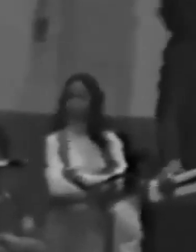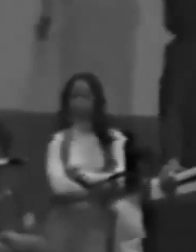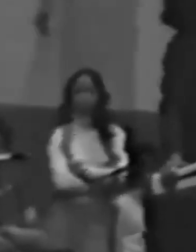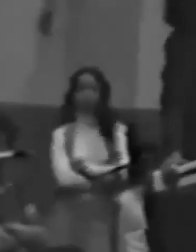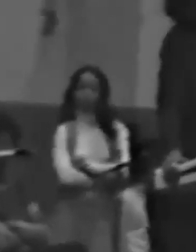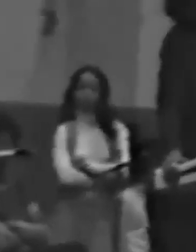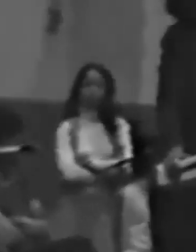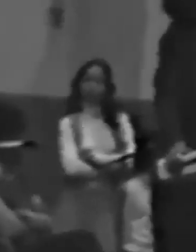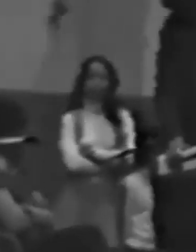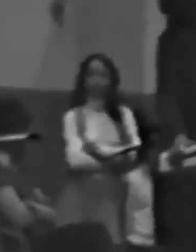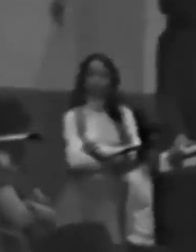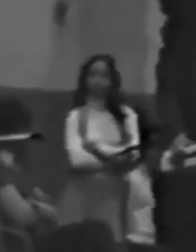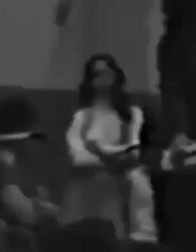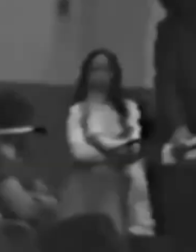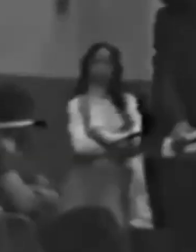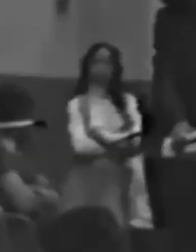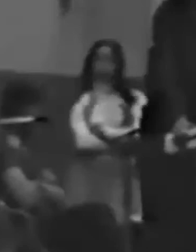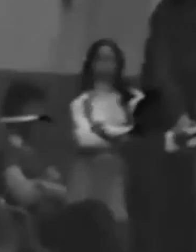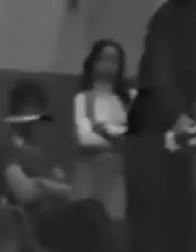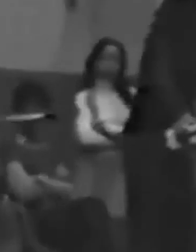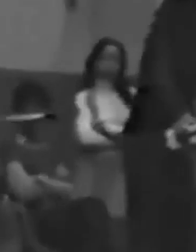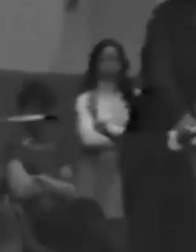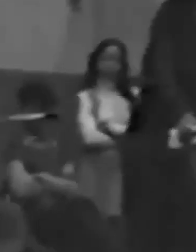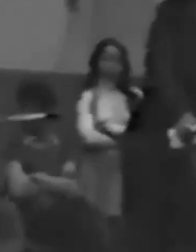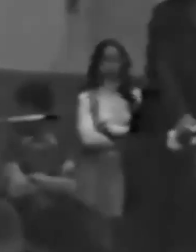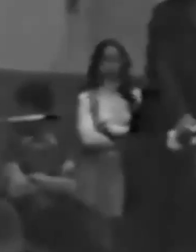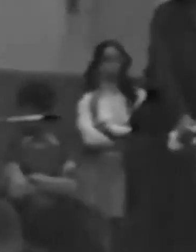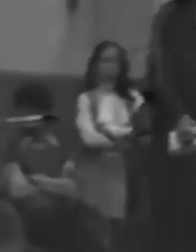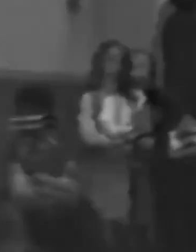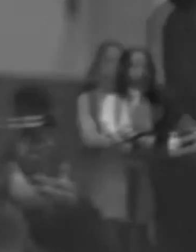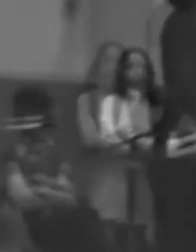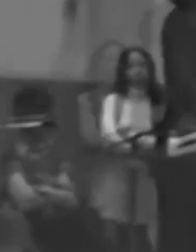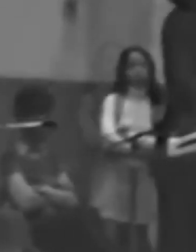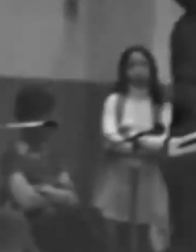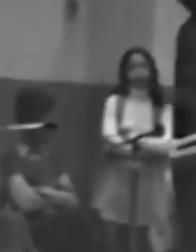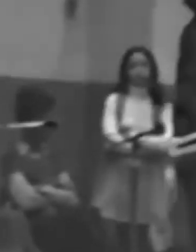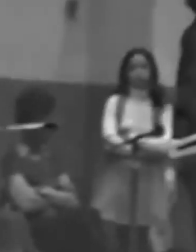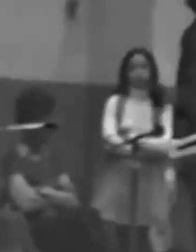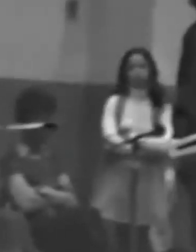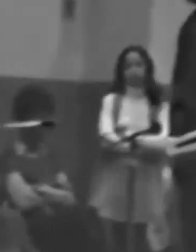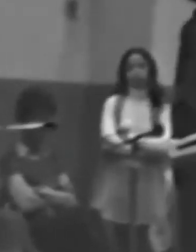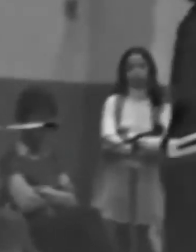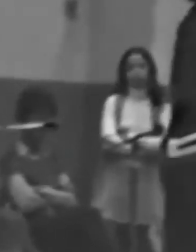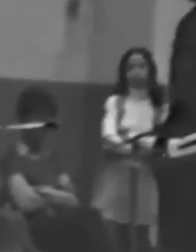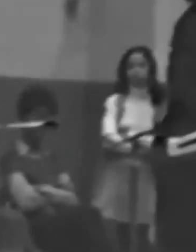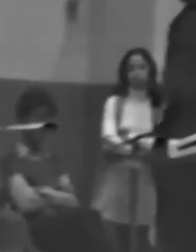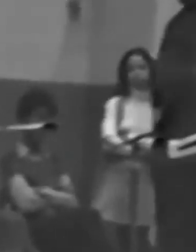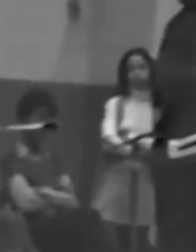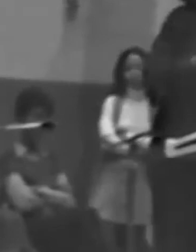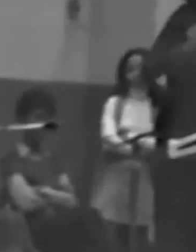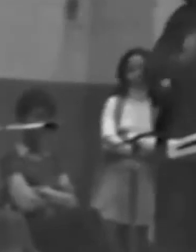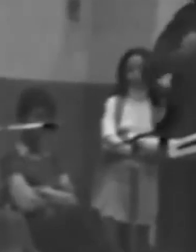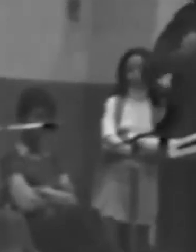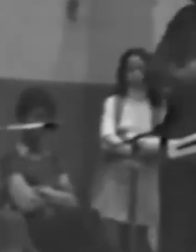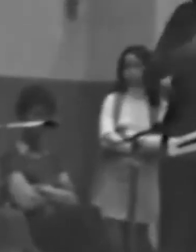very hard fight, both inside the courtroom and out. And see, I think it's important to recognize that this